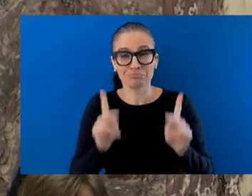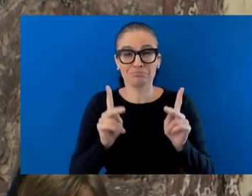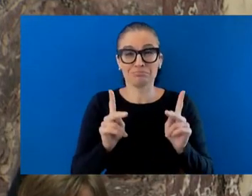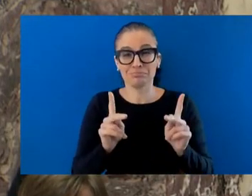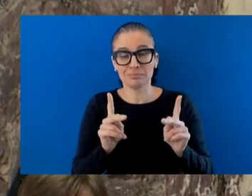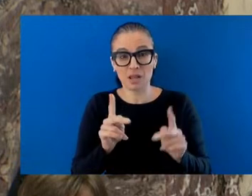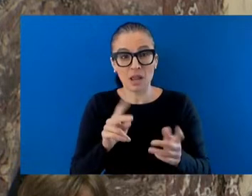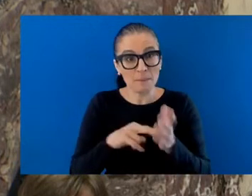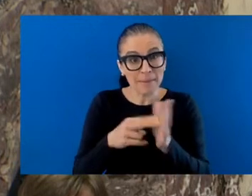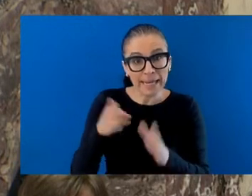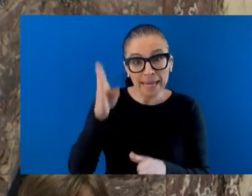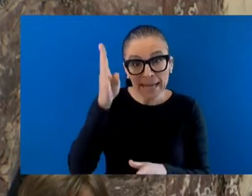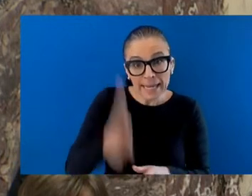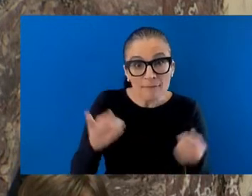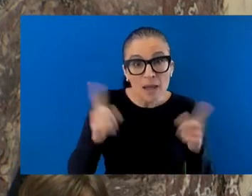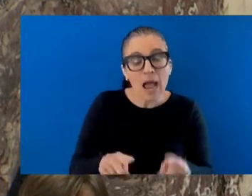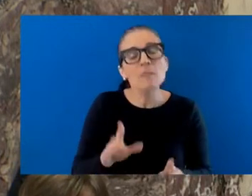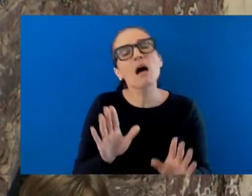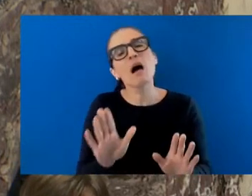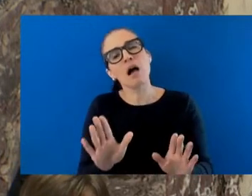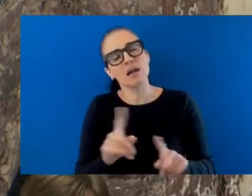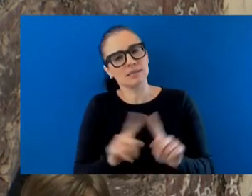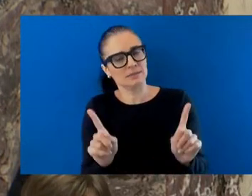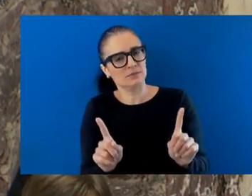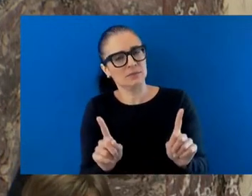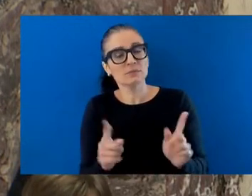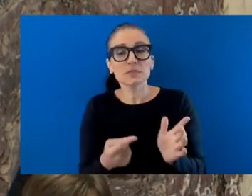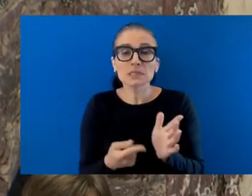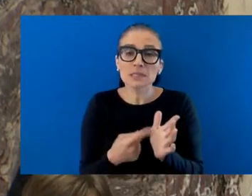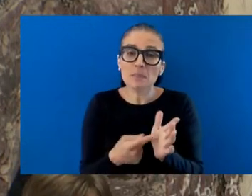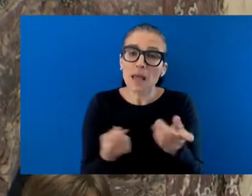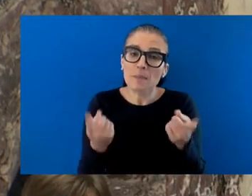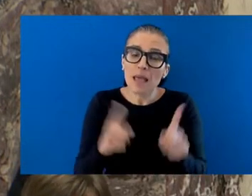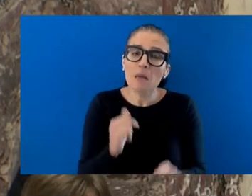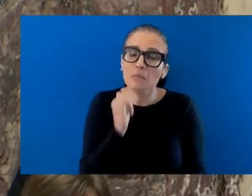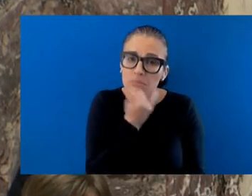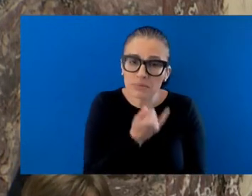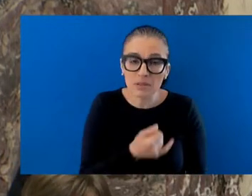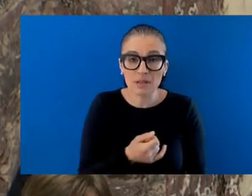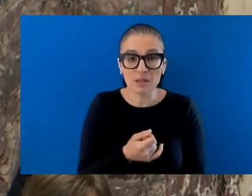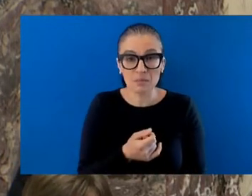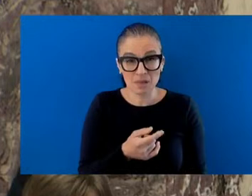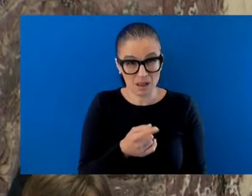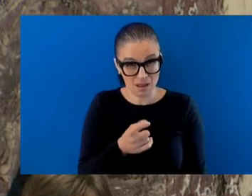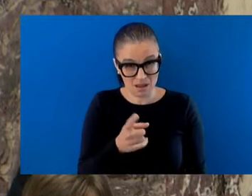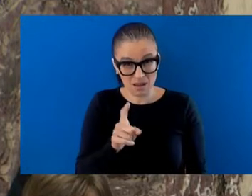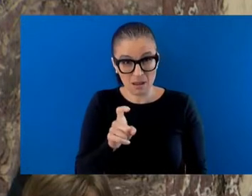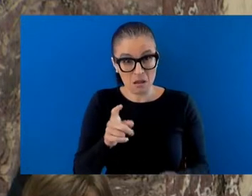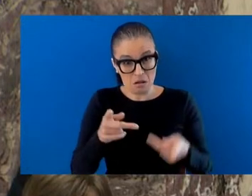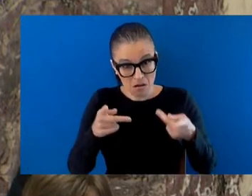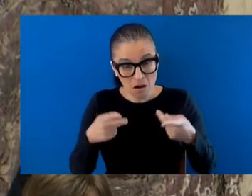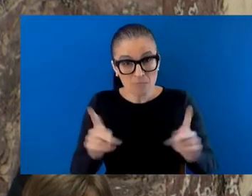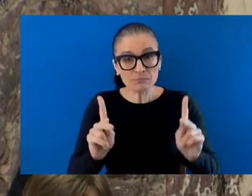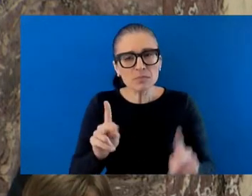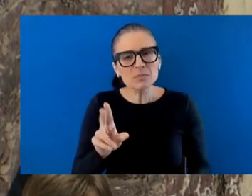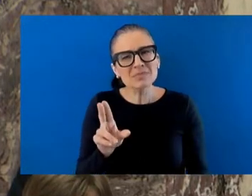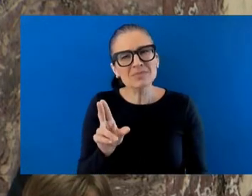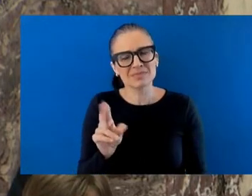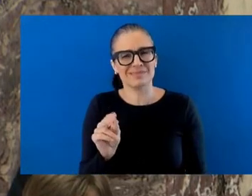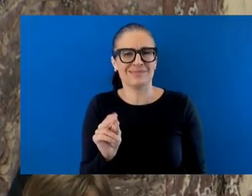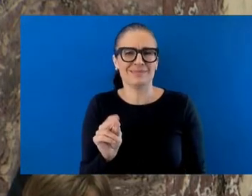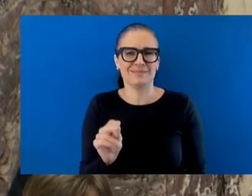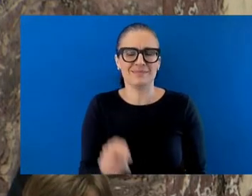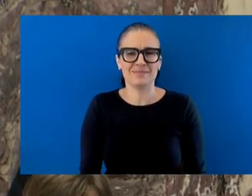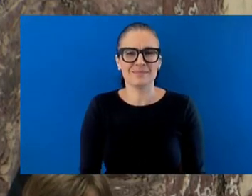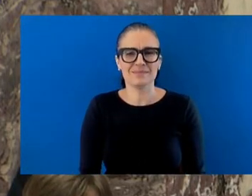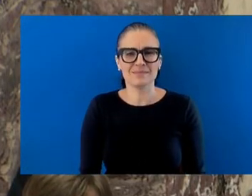But it is absolutely not allowed to do that. And this is not anything that's changed recently.